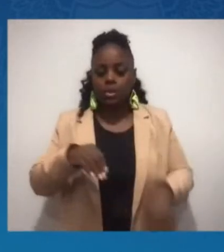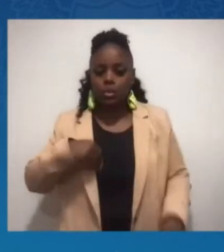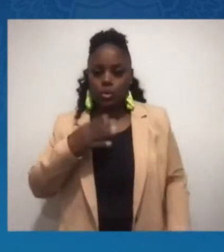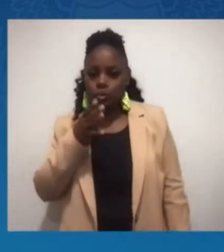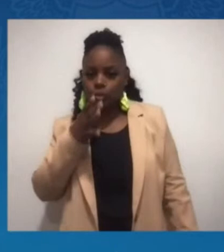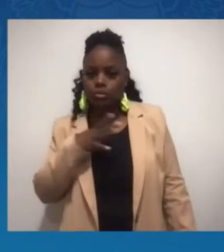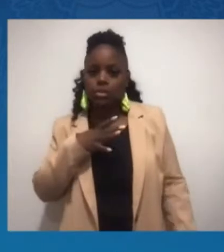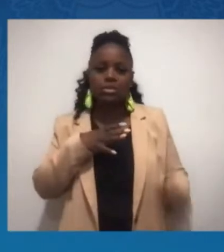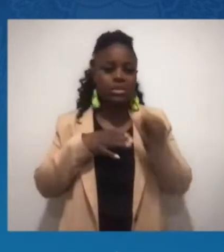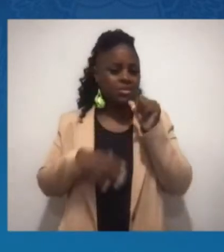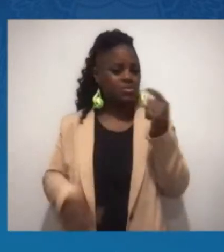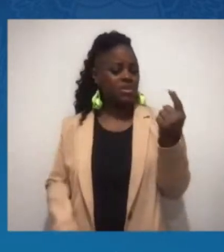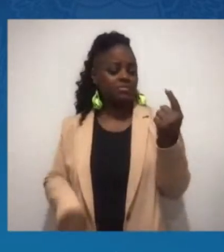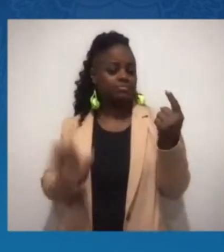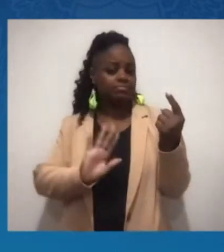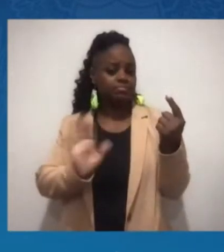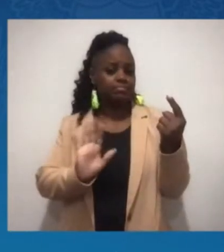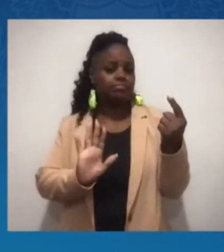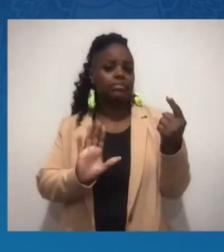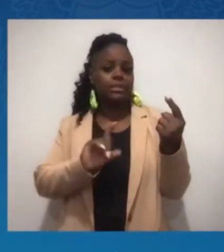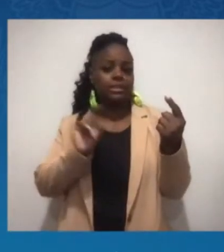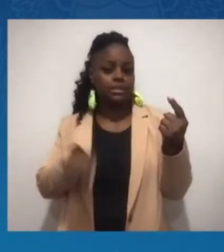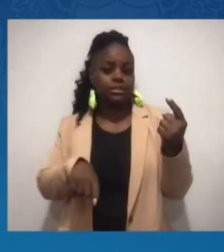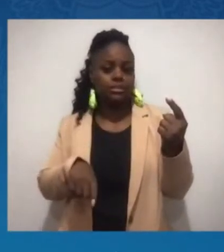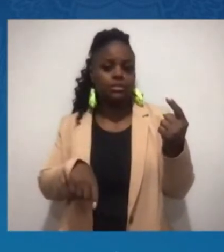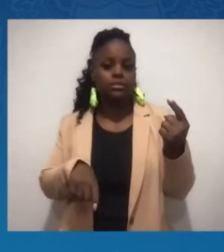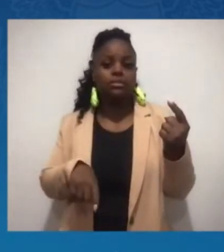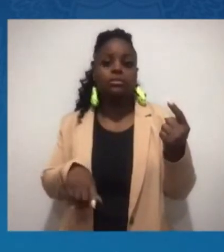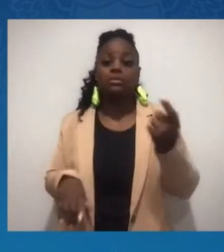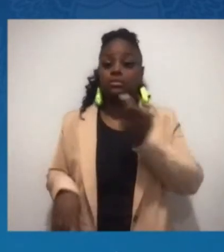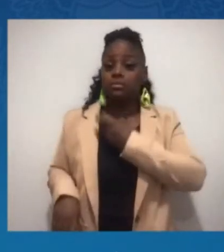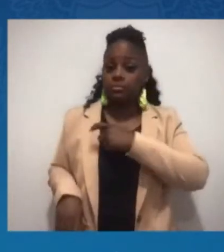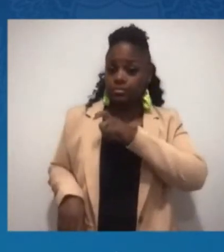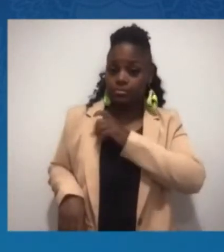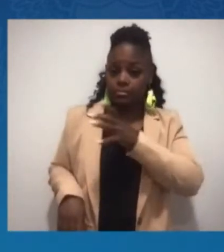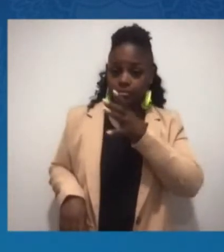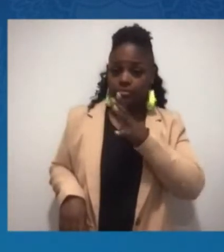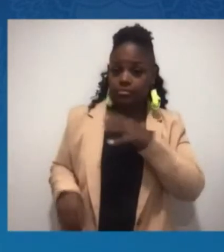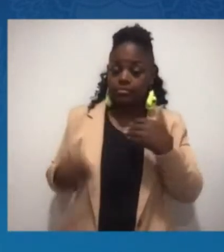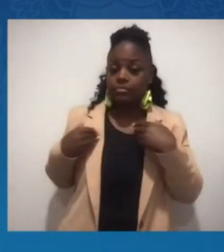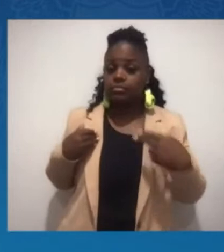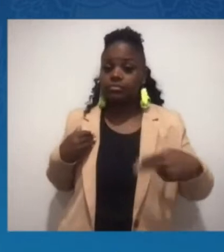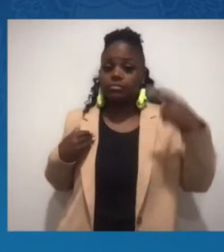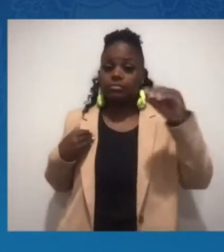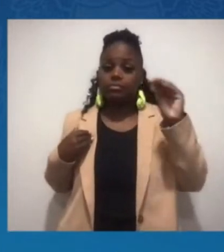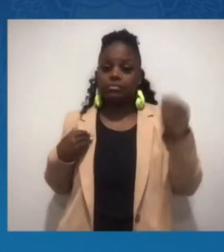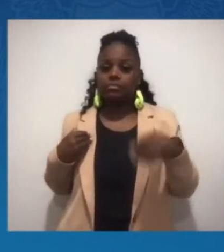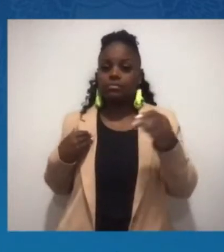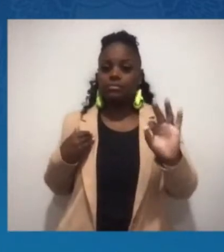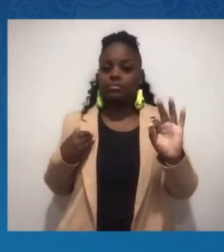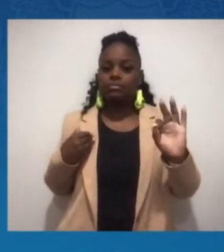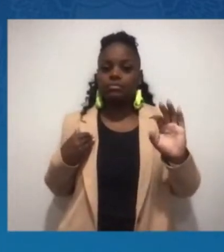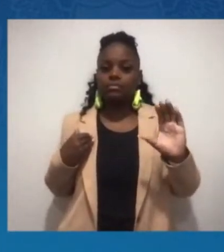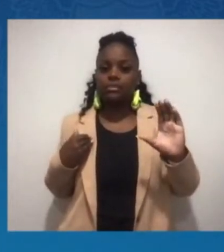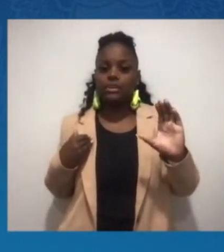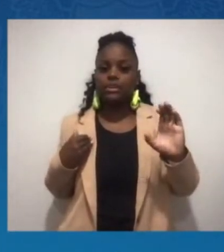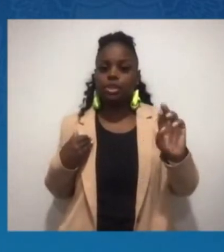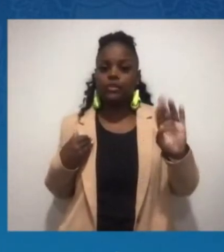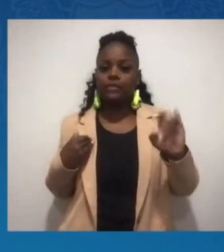Brown communities. Hispanic women in Texas have among the highest rates of cervical cancer incidence and mortality in the